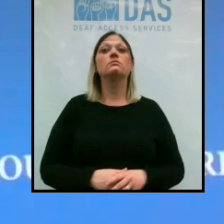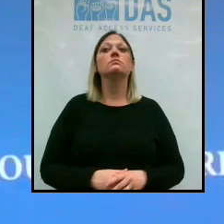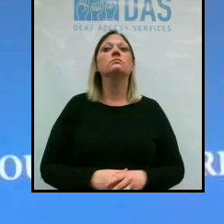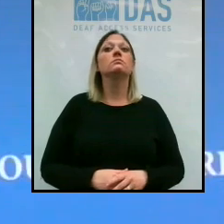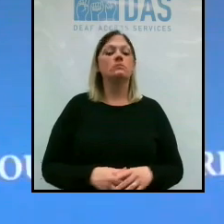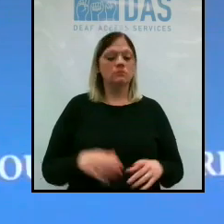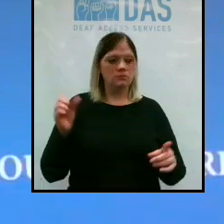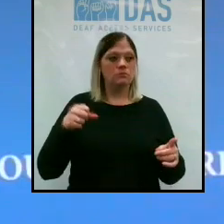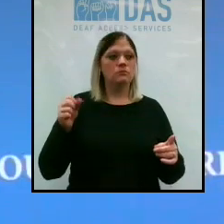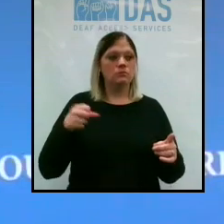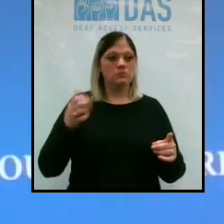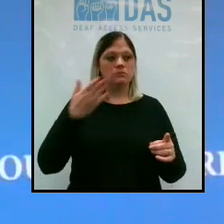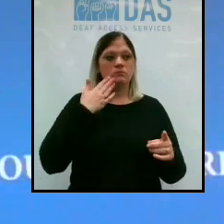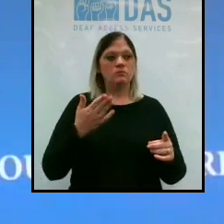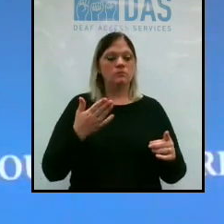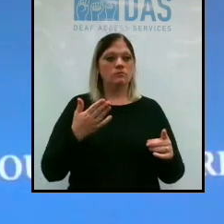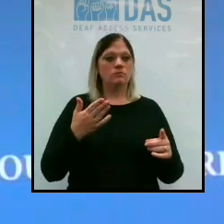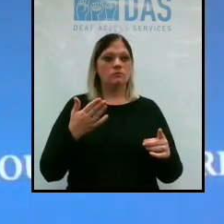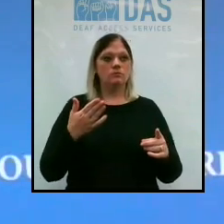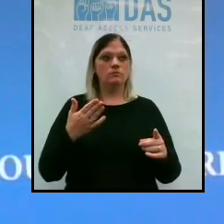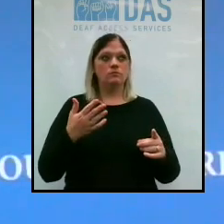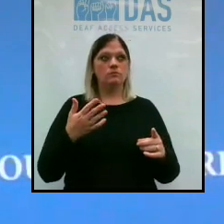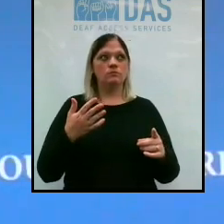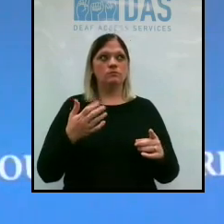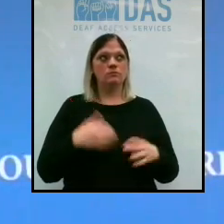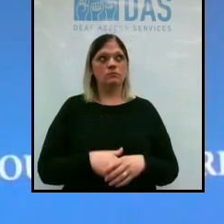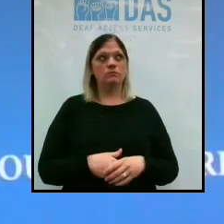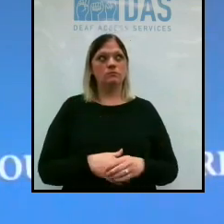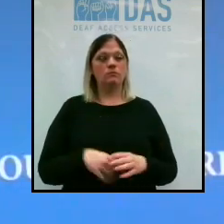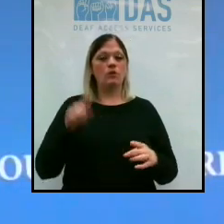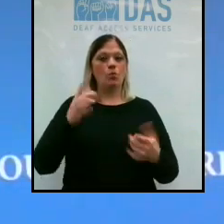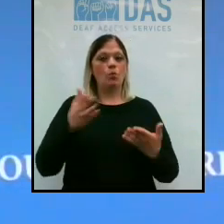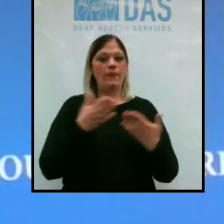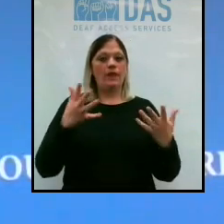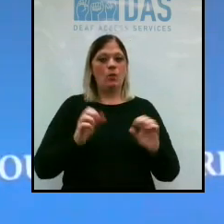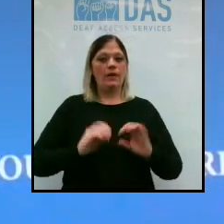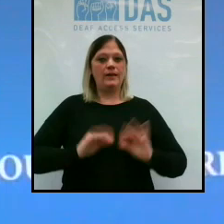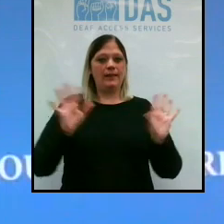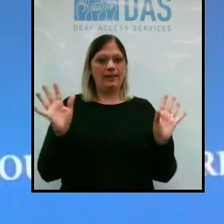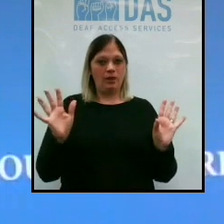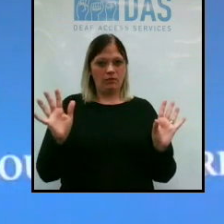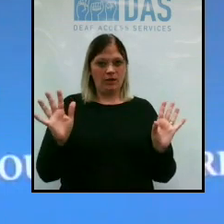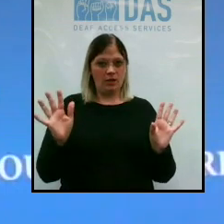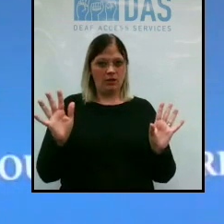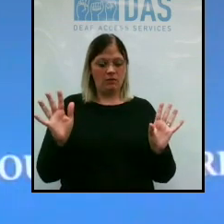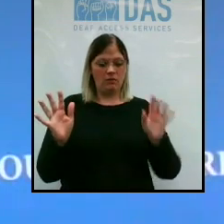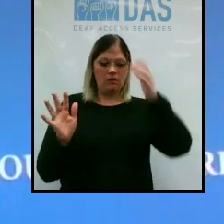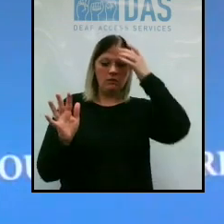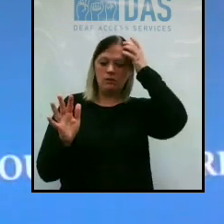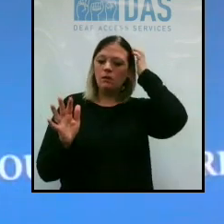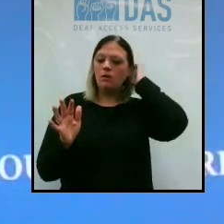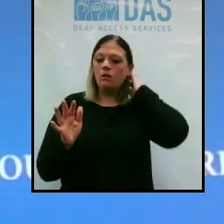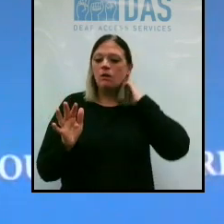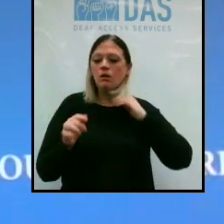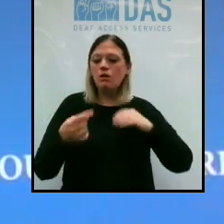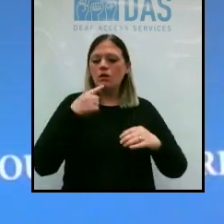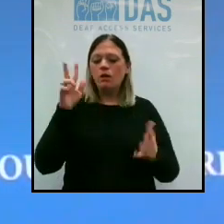Sandra? Yes, hi, thanks, Mark. Just one thing I'd like to clarify. You had said that there